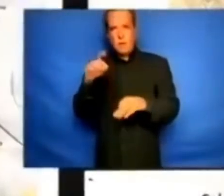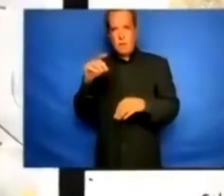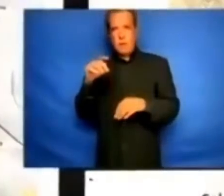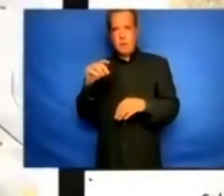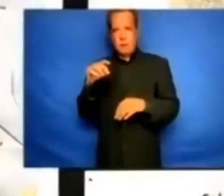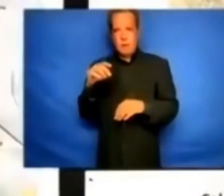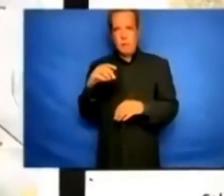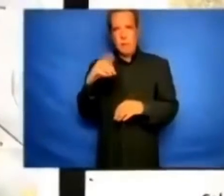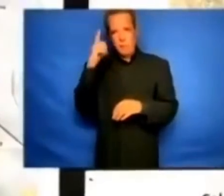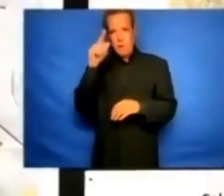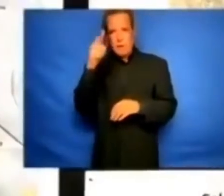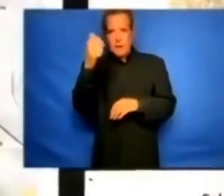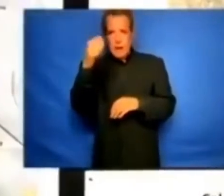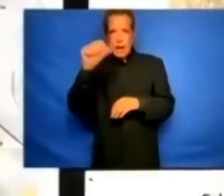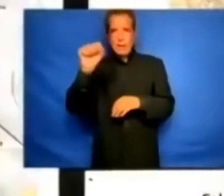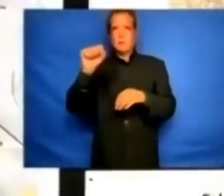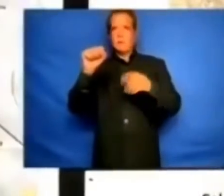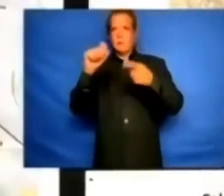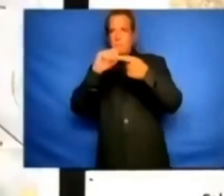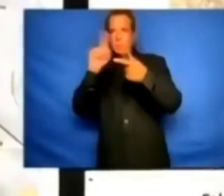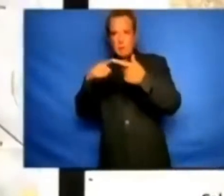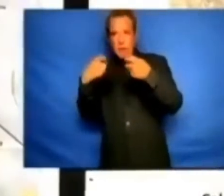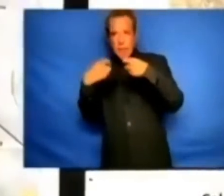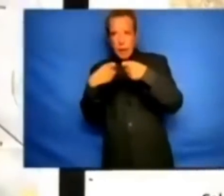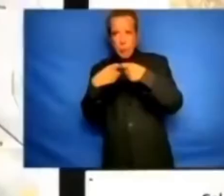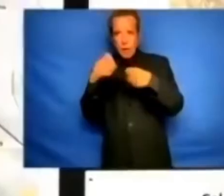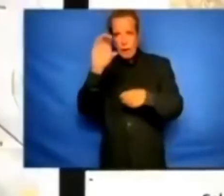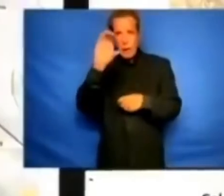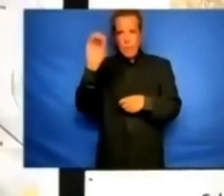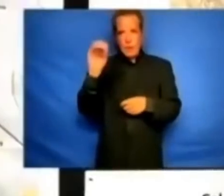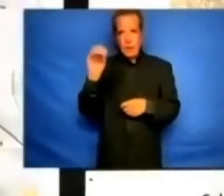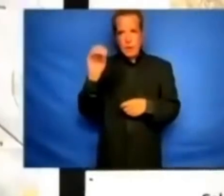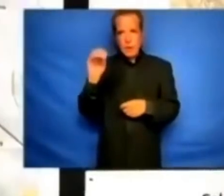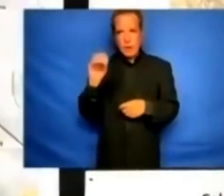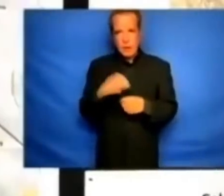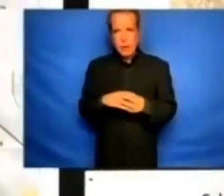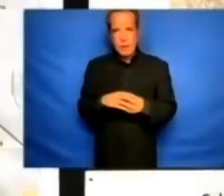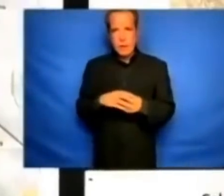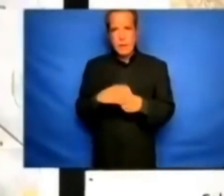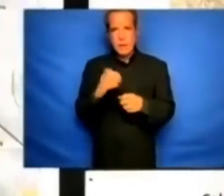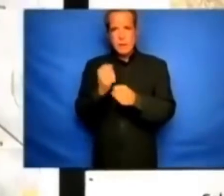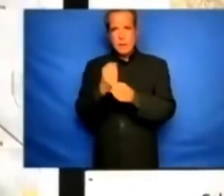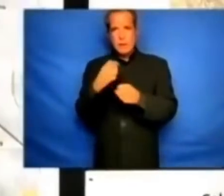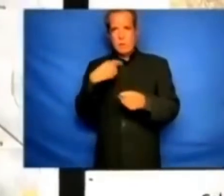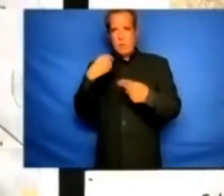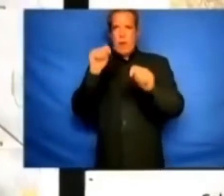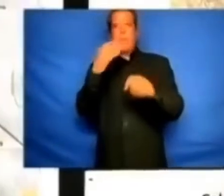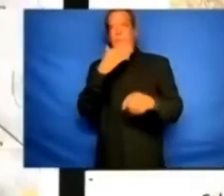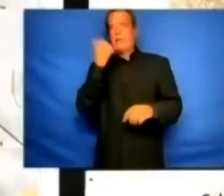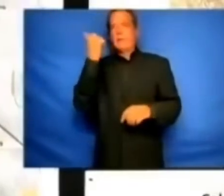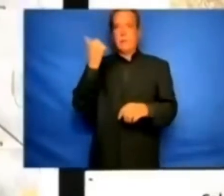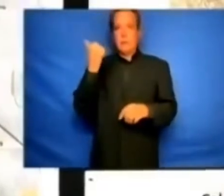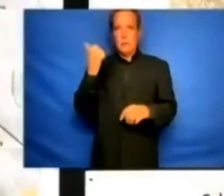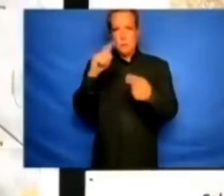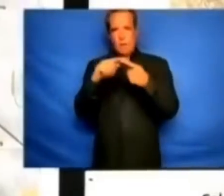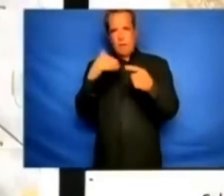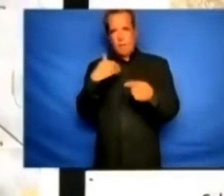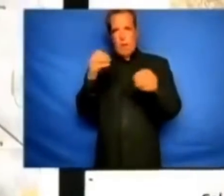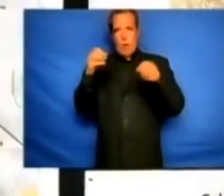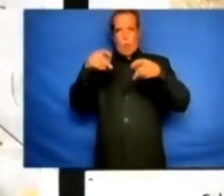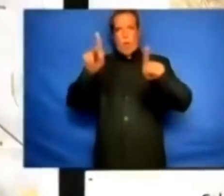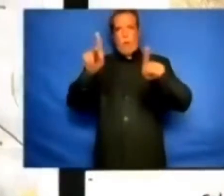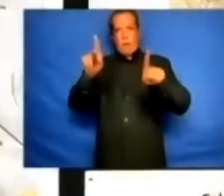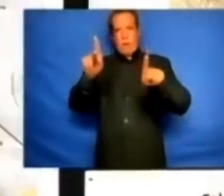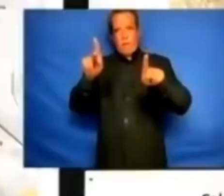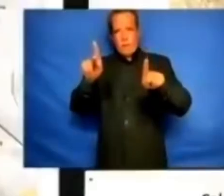we have our power utility companies, and really we're trying to put ourselves in the best position to get that opportunity when our fire folks say it's